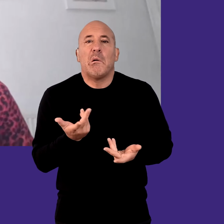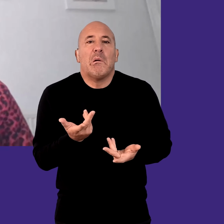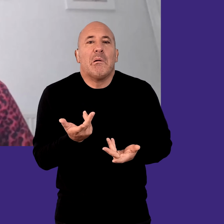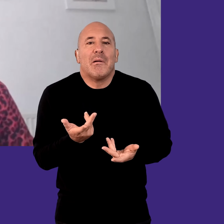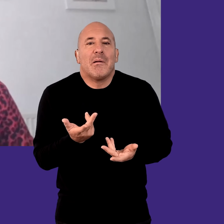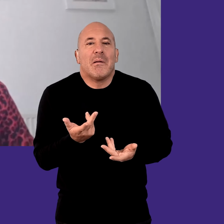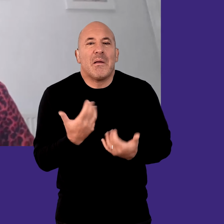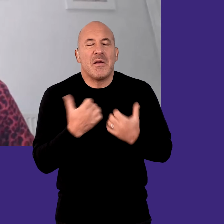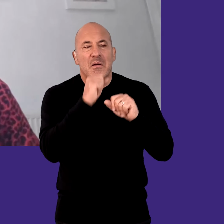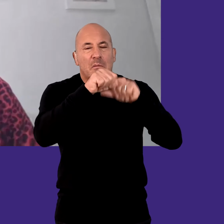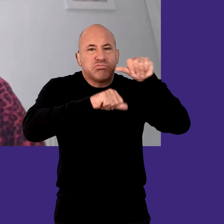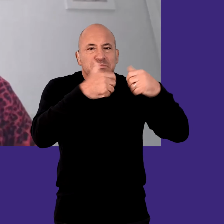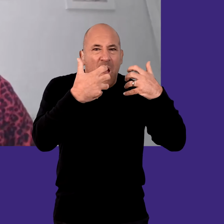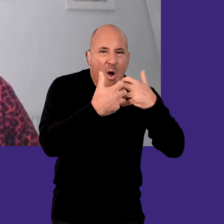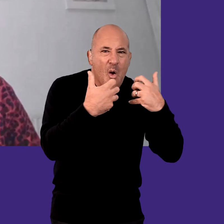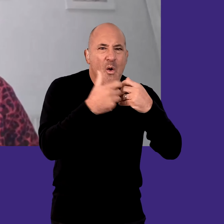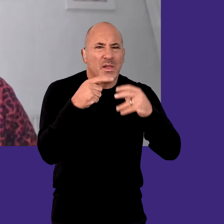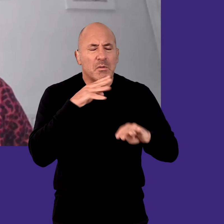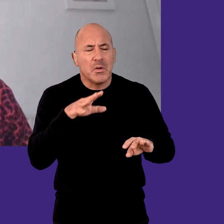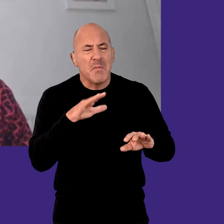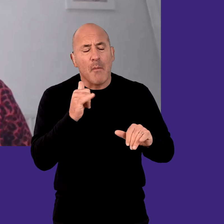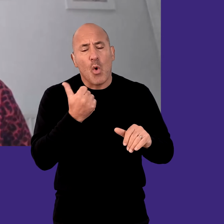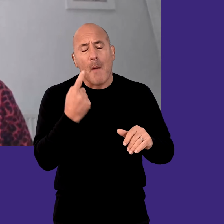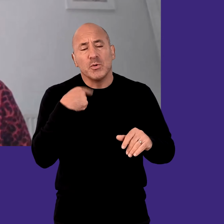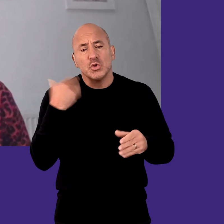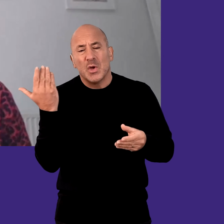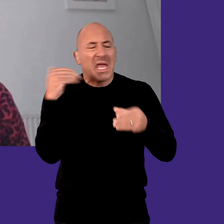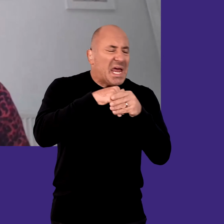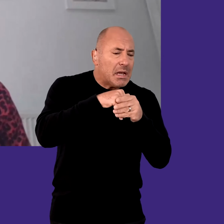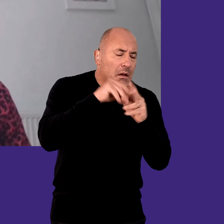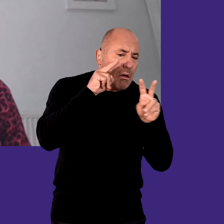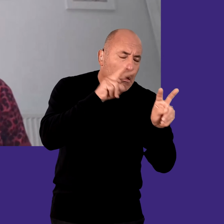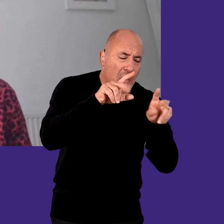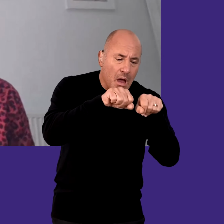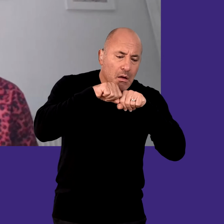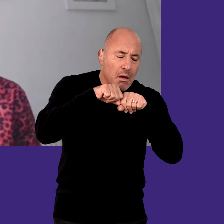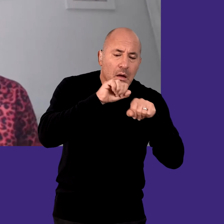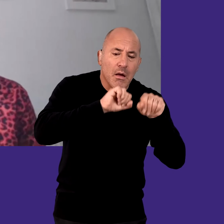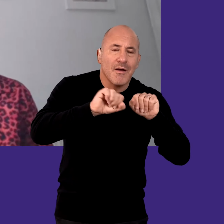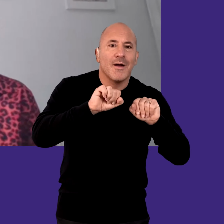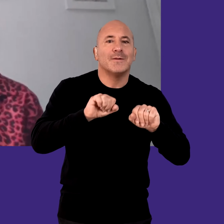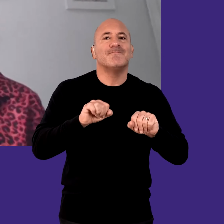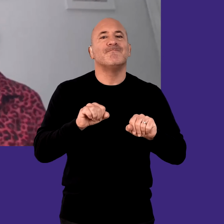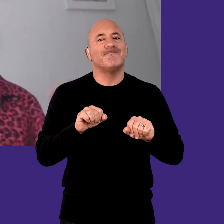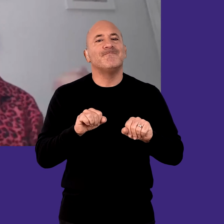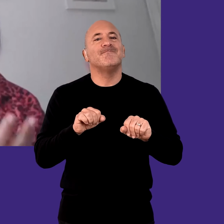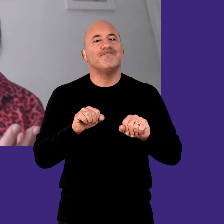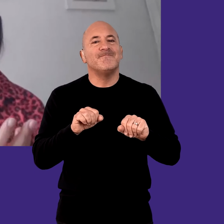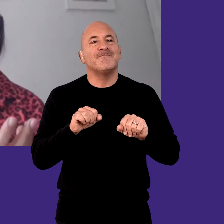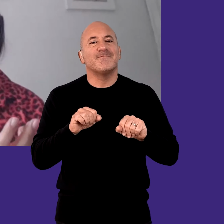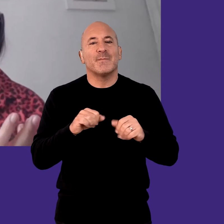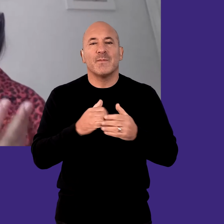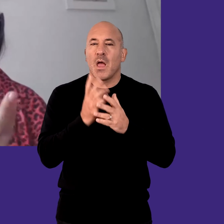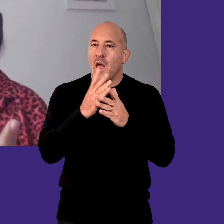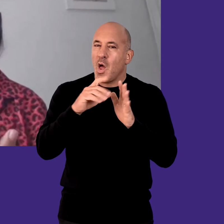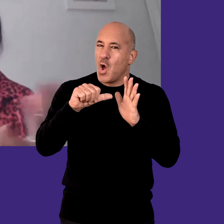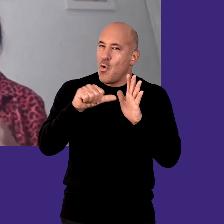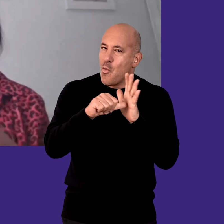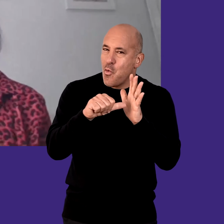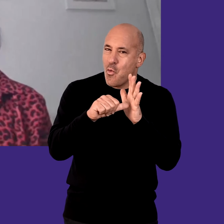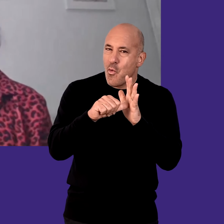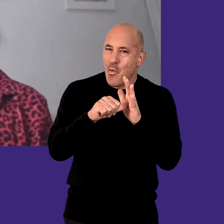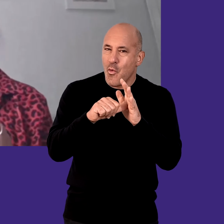actually he, despite being an abolitionist, he had very little understanding of the police and how they operate, and he saw this as a real opportunity to come and see that side